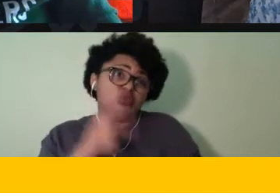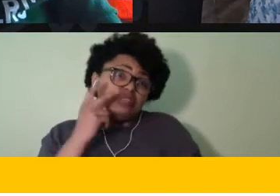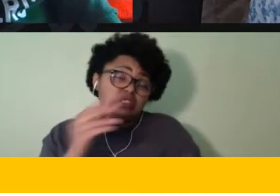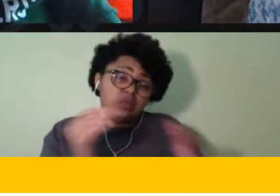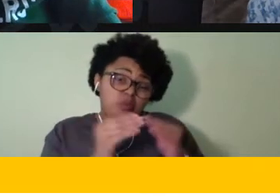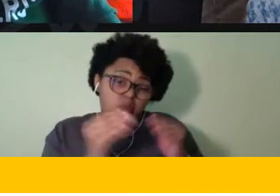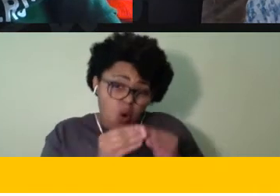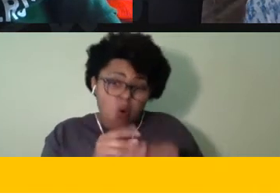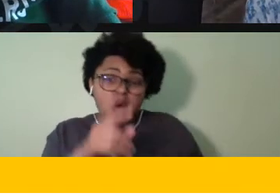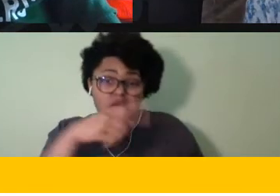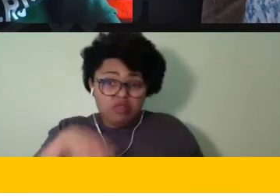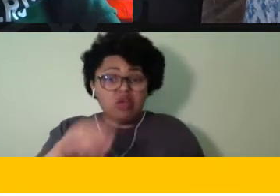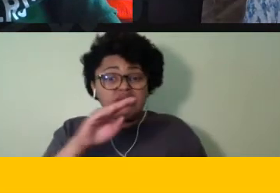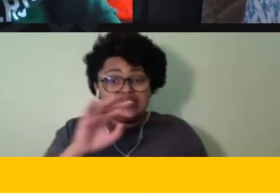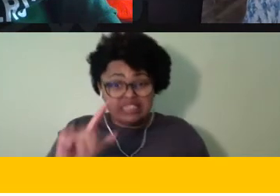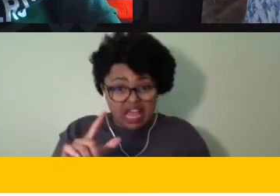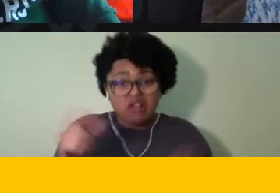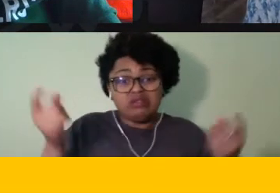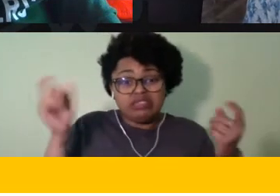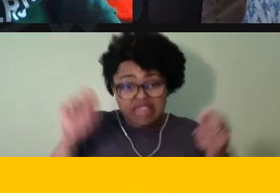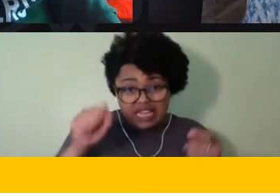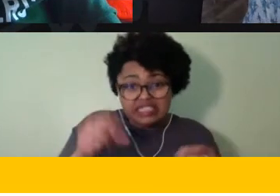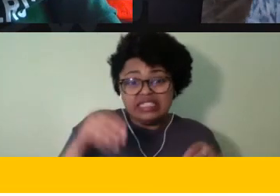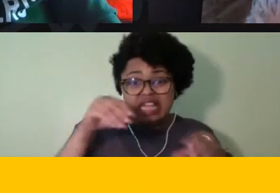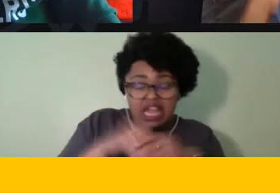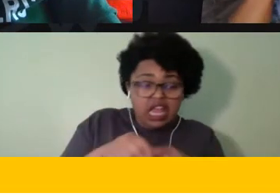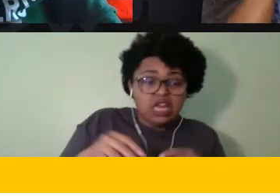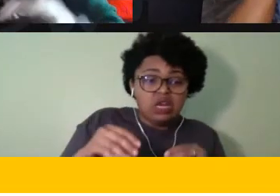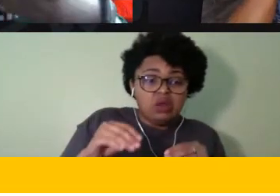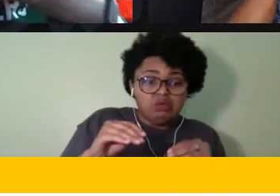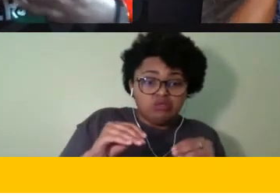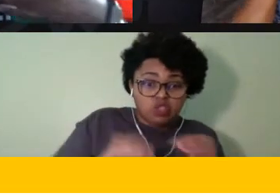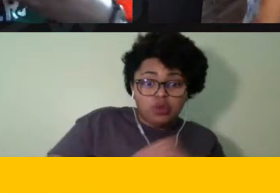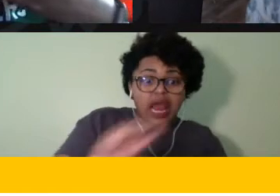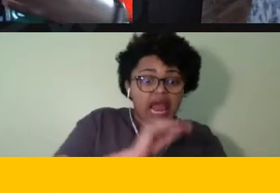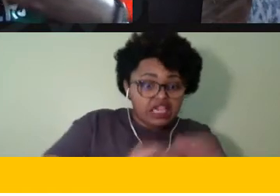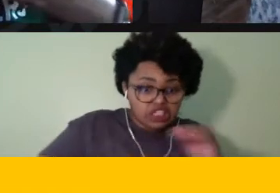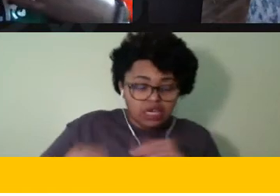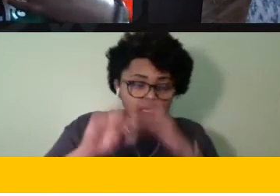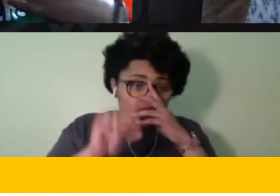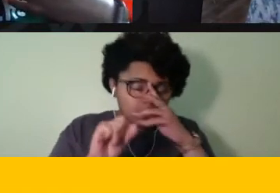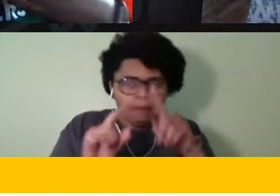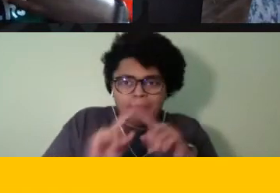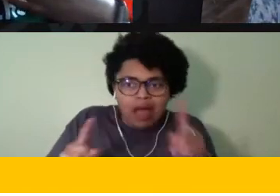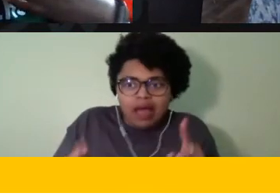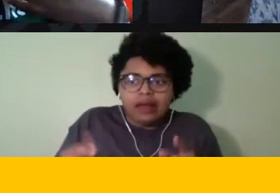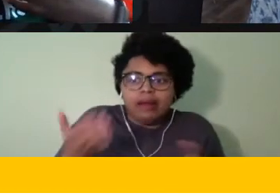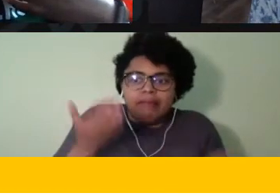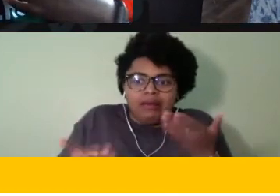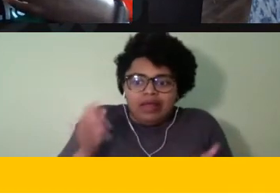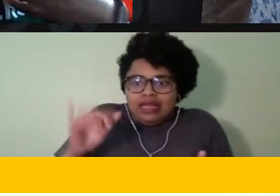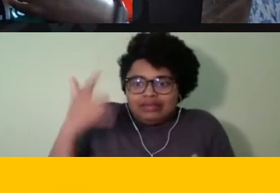circulation. Now, whether that is because of this retention mechanism has been